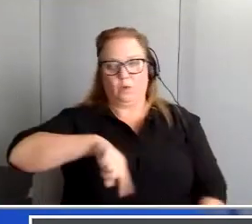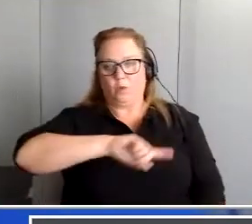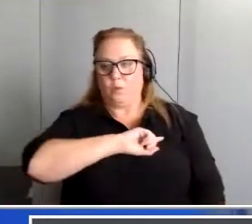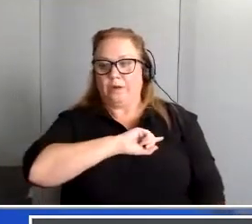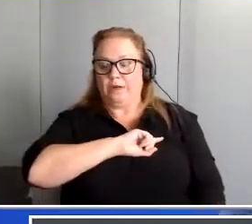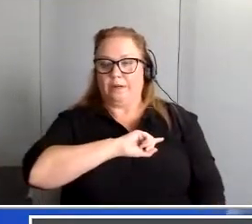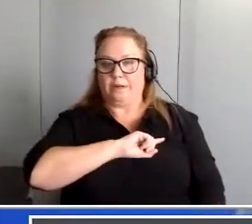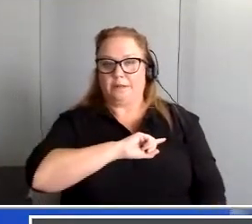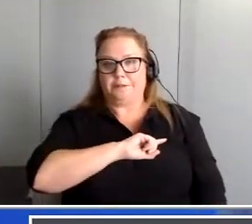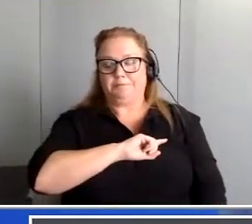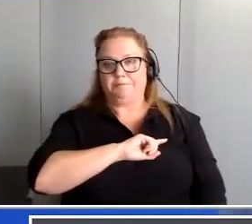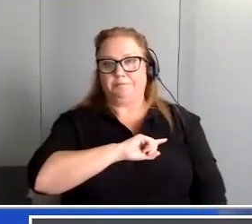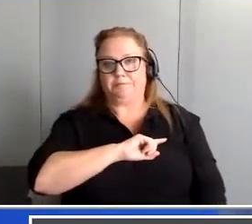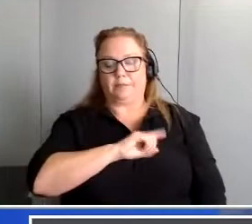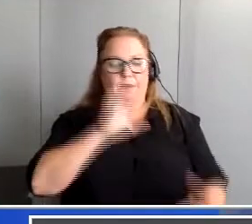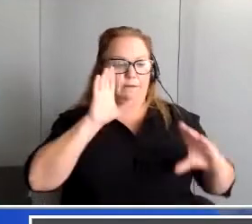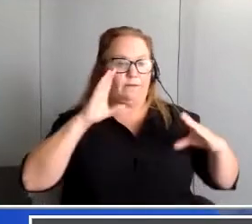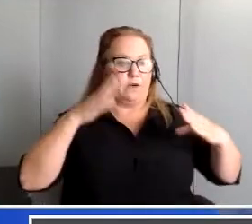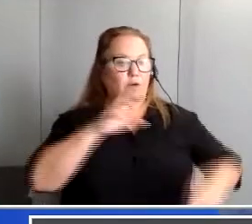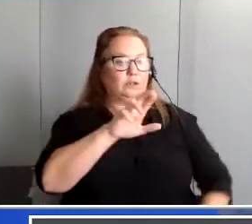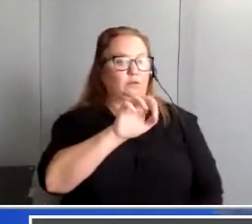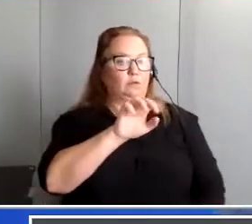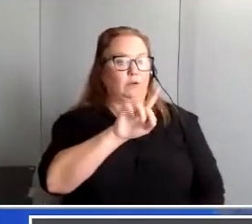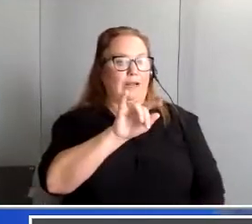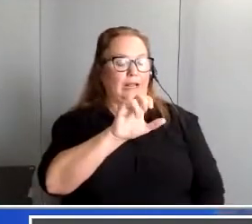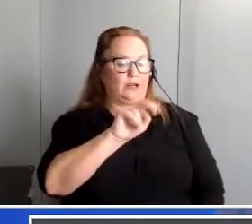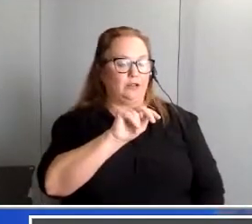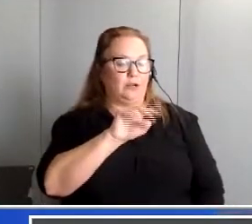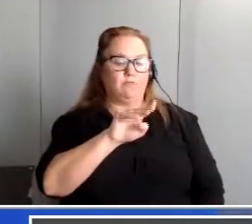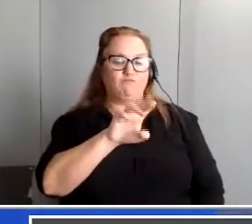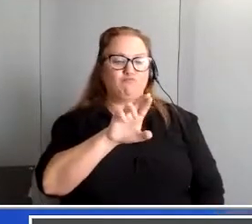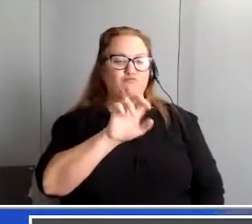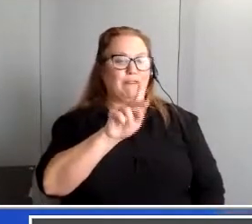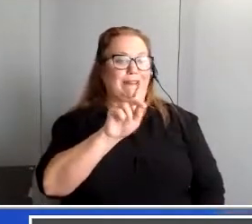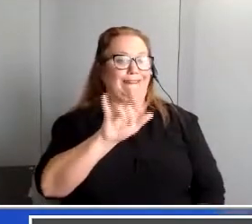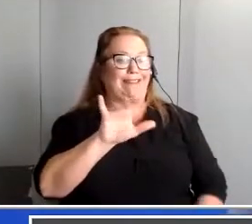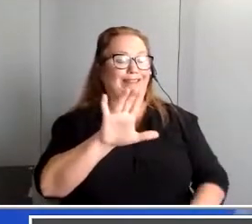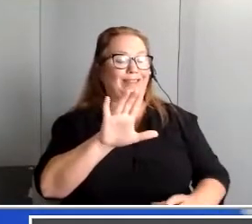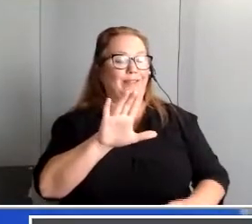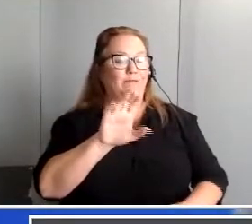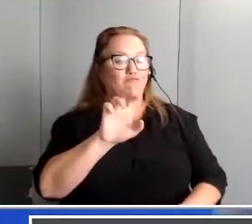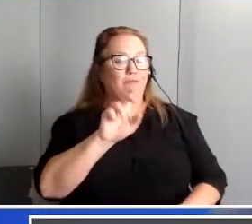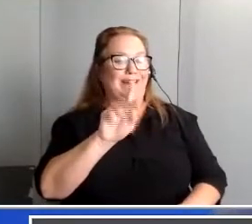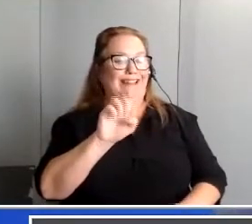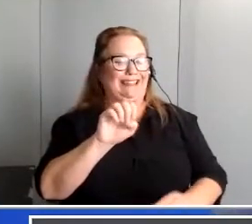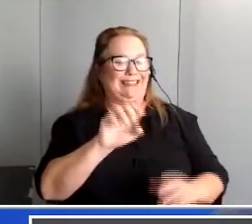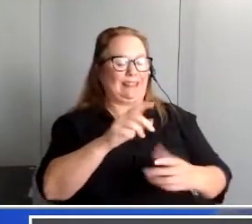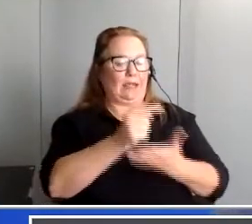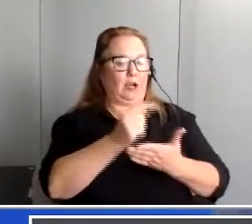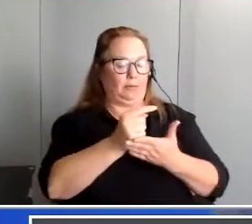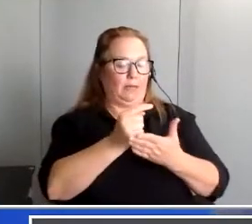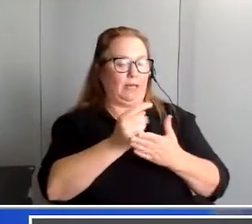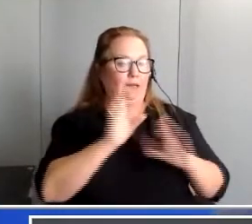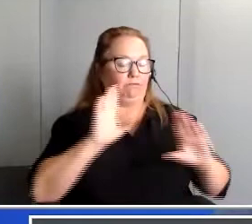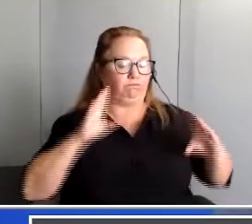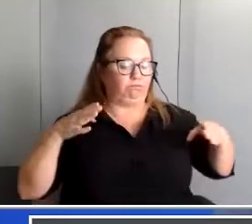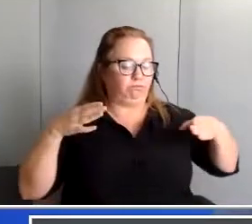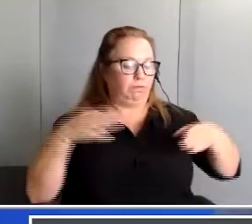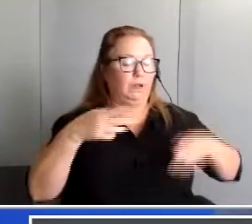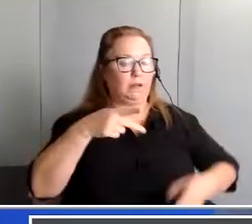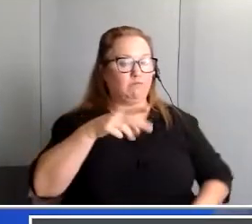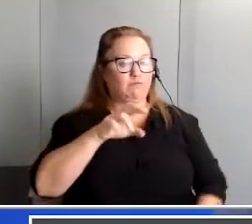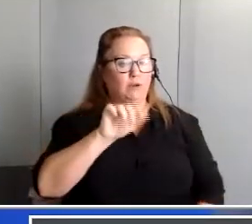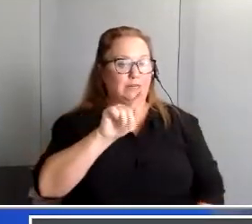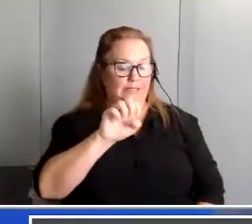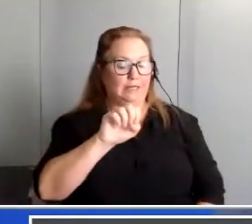There's very focused radiation brachytherapy, which gives even more focused dose to the prostate, even than proton